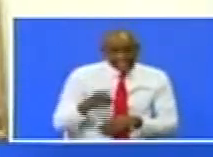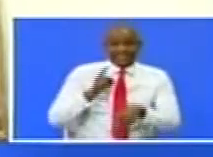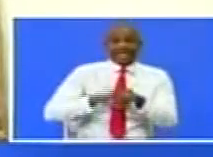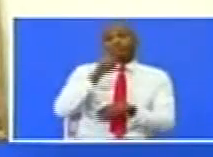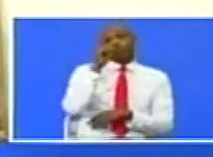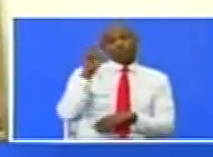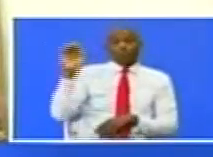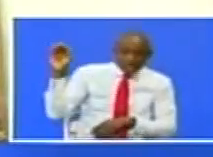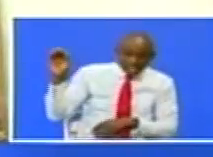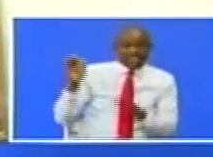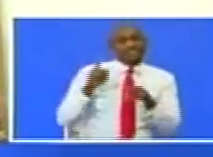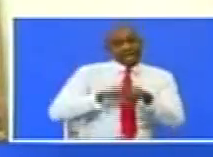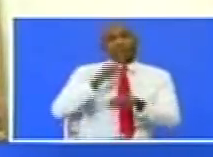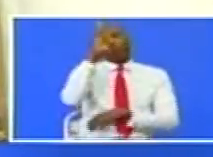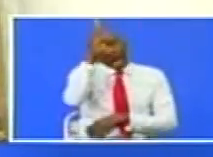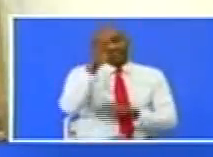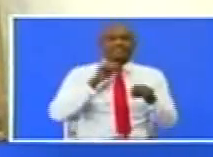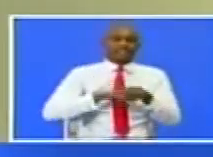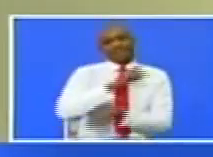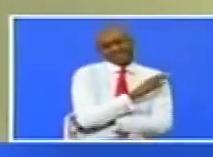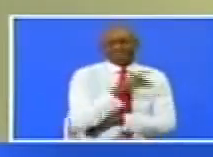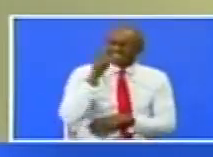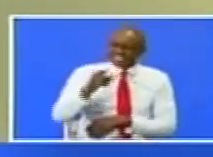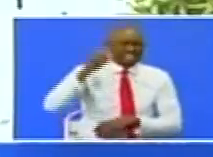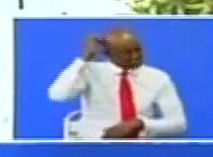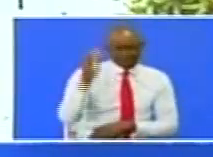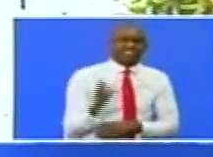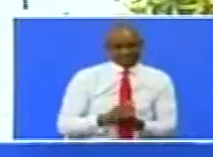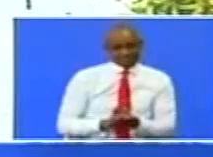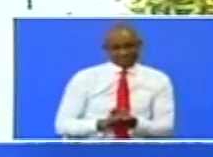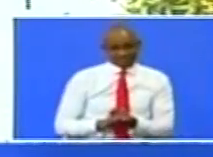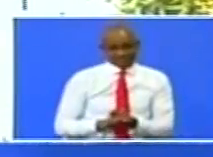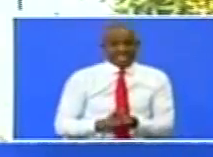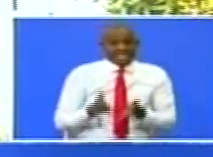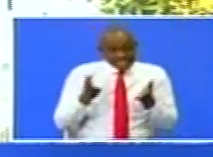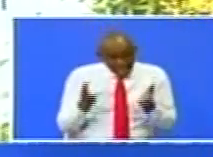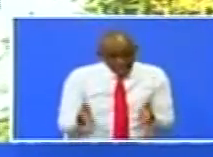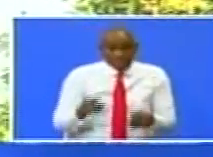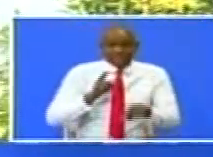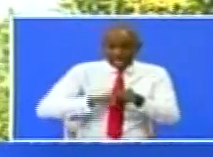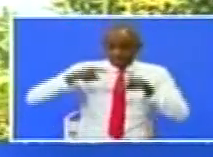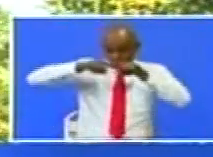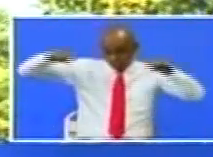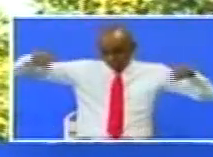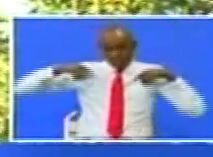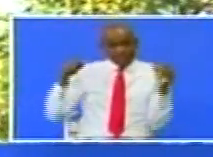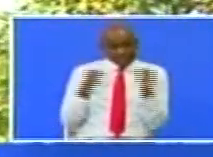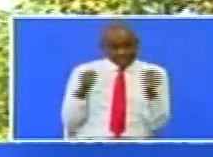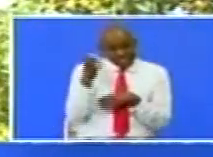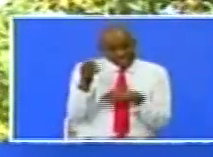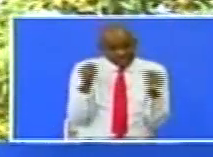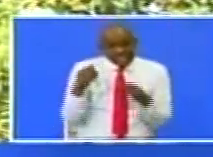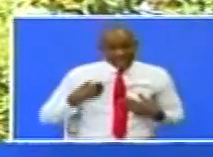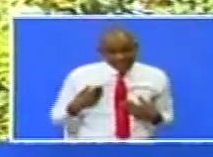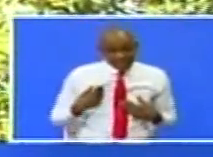napeleka maziwa asubuhi. Nikaona ya kwamba gharama yake inaenda juu. The availability of a solar milk cooling system like this